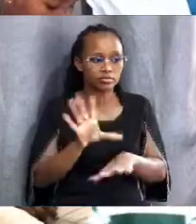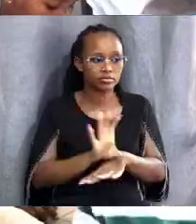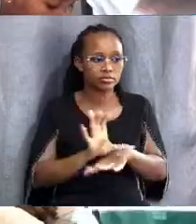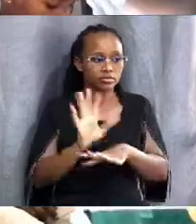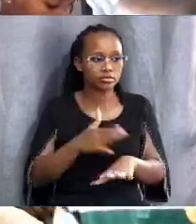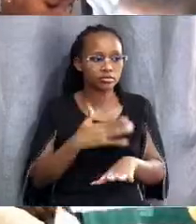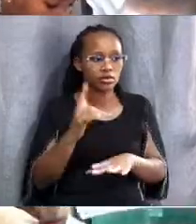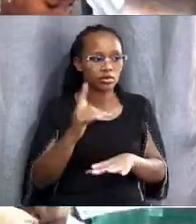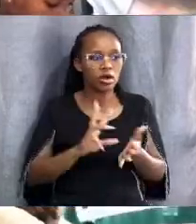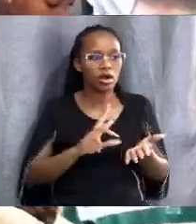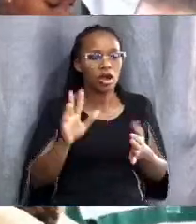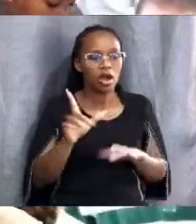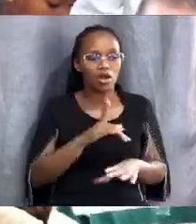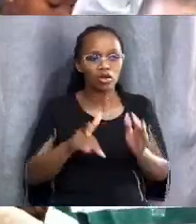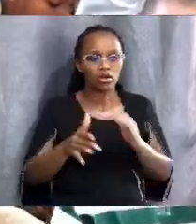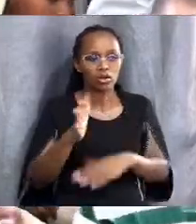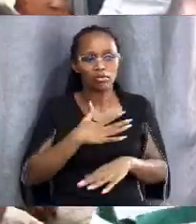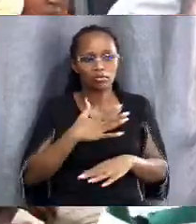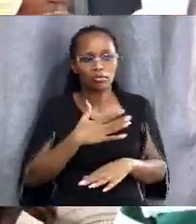Bwana usehemu yangu,